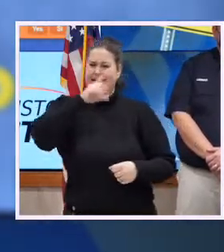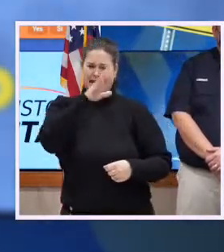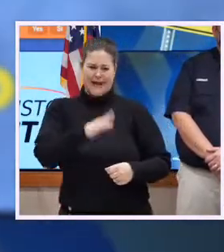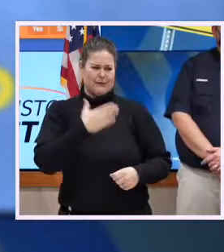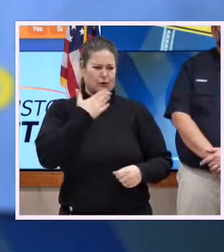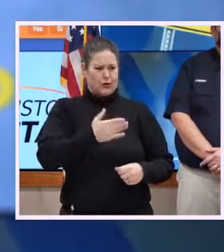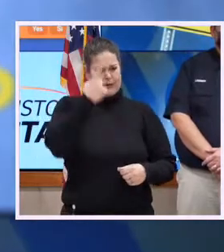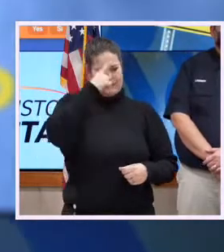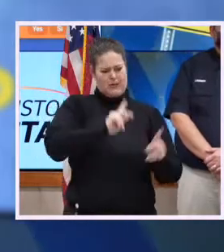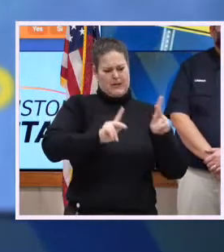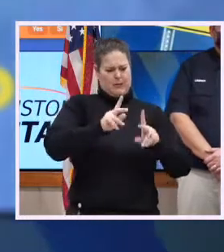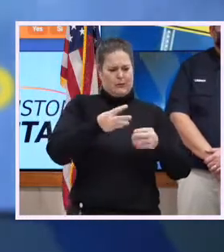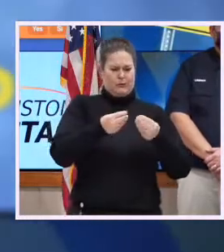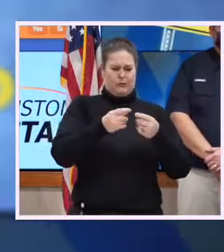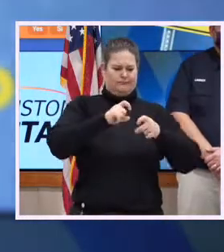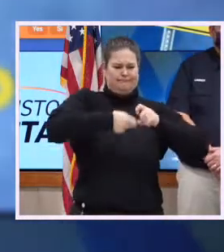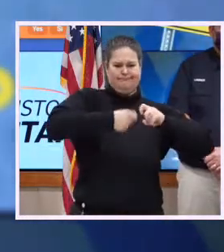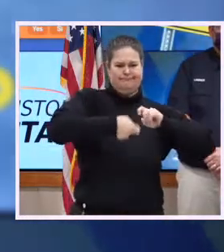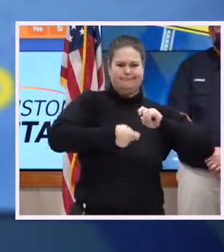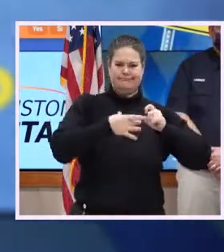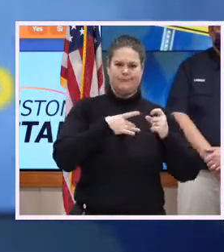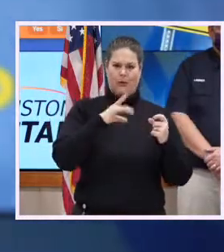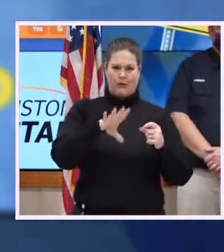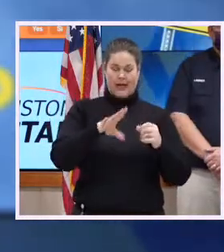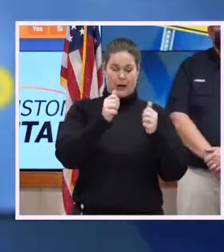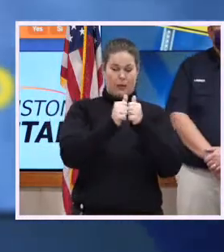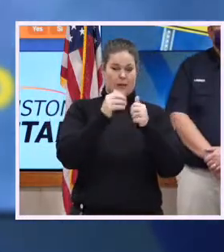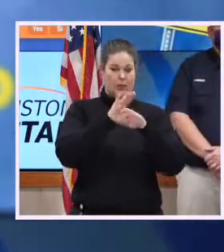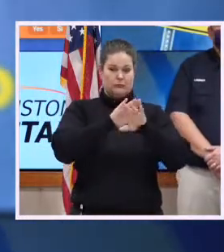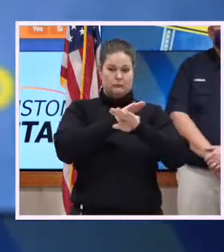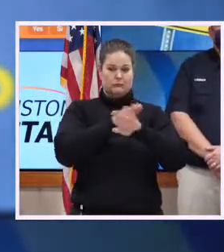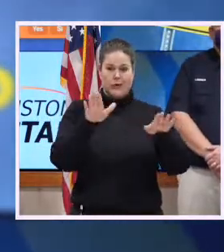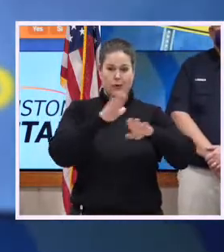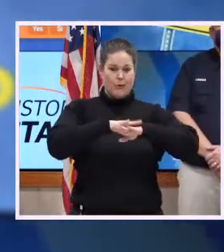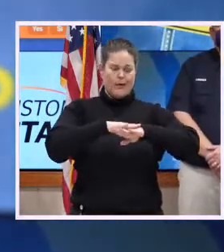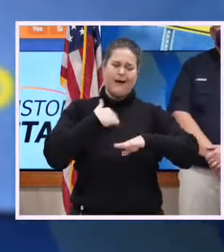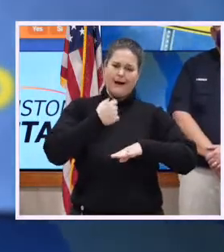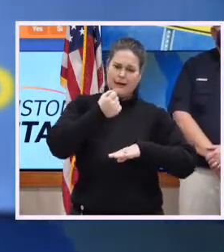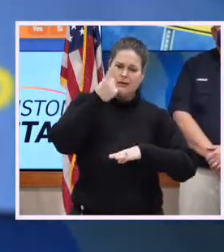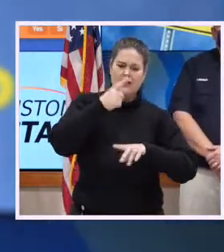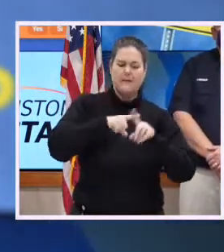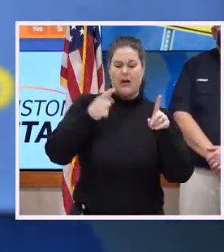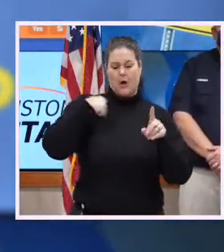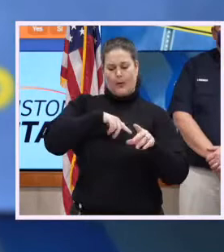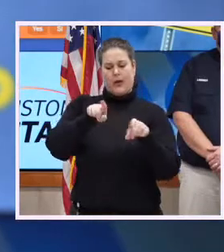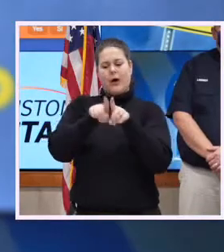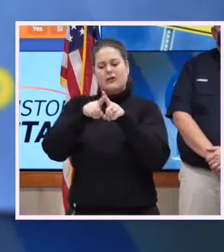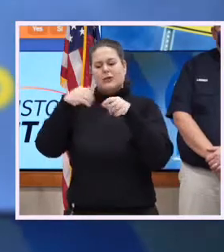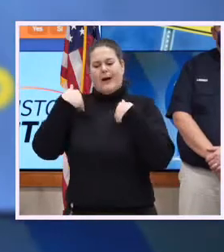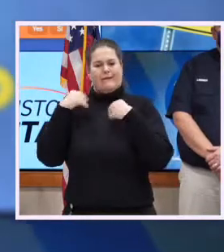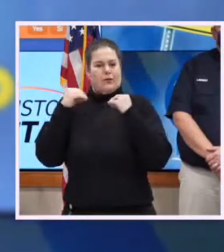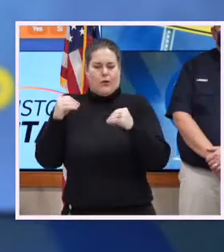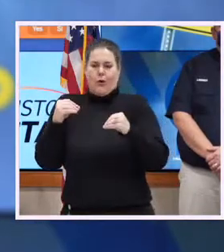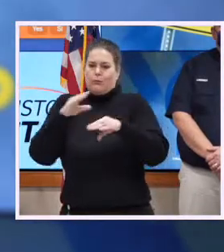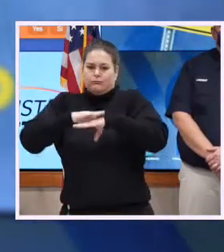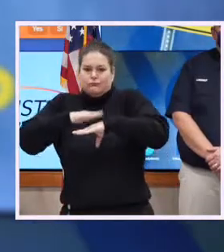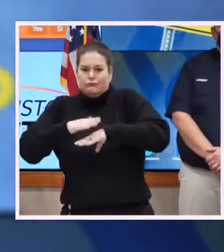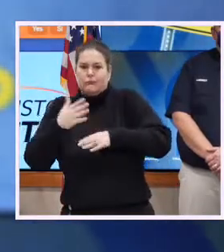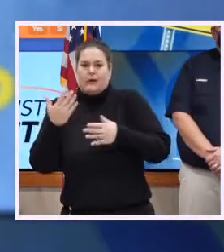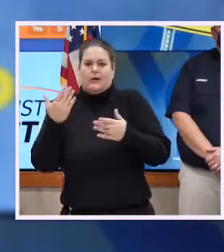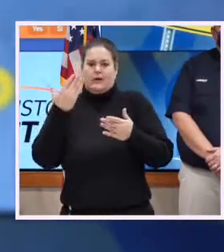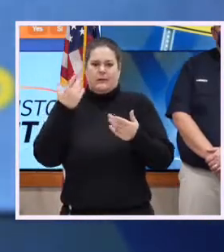lose power, certainly with no notice, but we're given that short notice as well in order to comply with the orders from